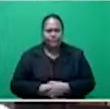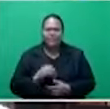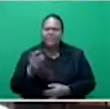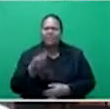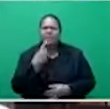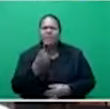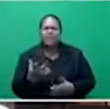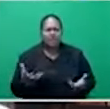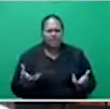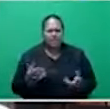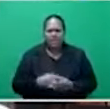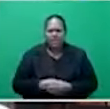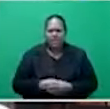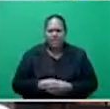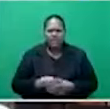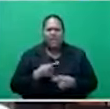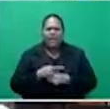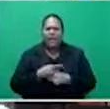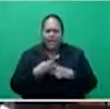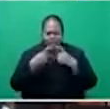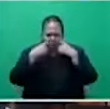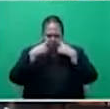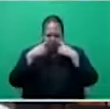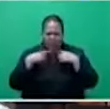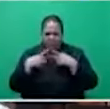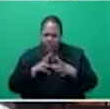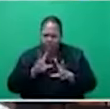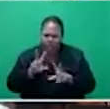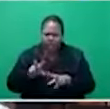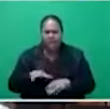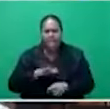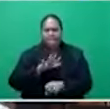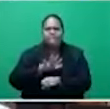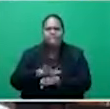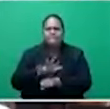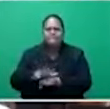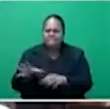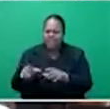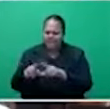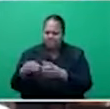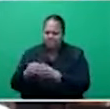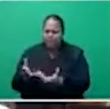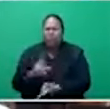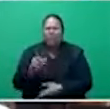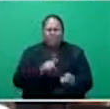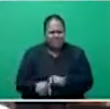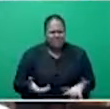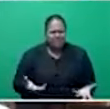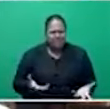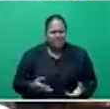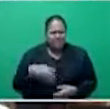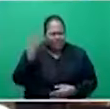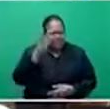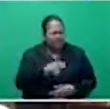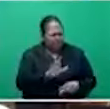Dracula or something, Honourable Prasad said. Dracula guarding the blood bank. What blood bank? What Dracula? I don't know how many movies this man